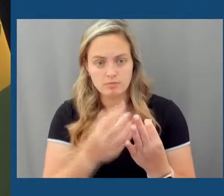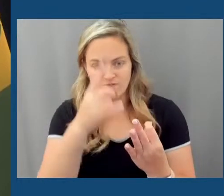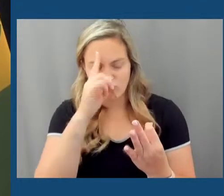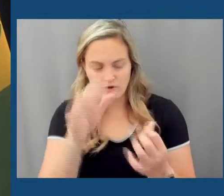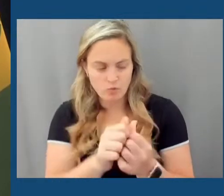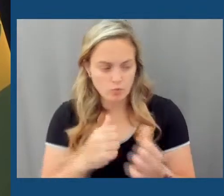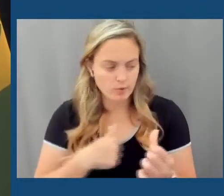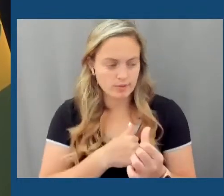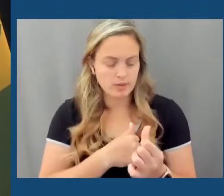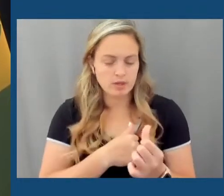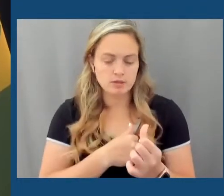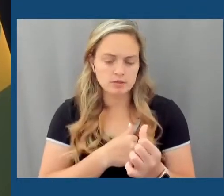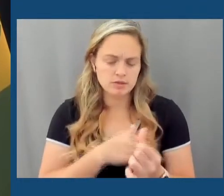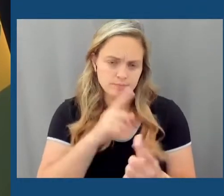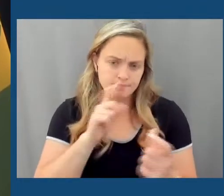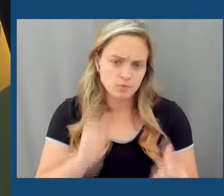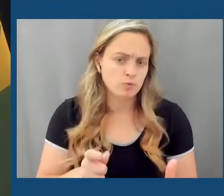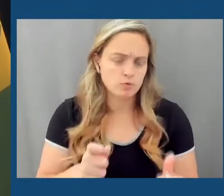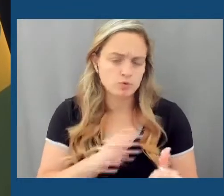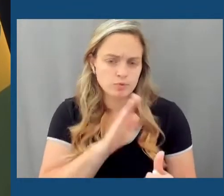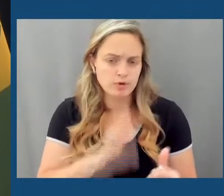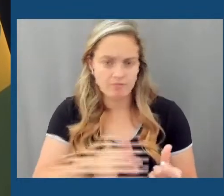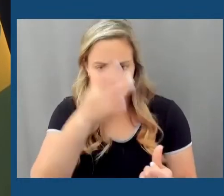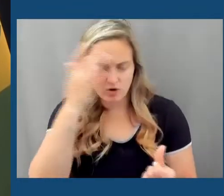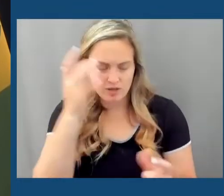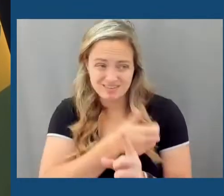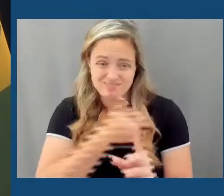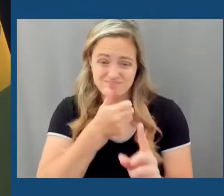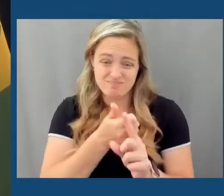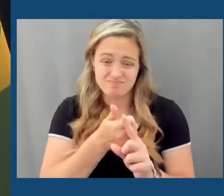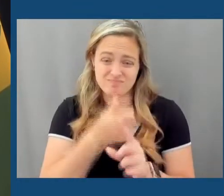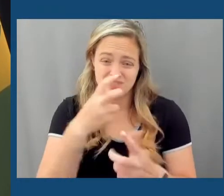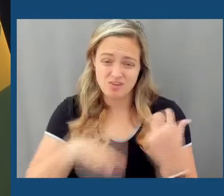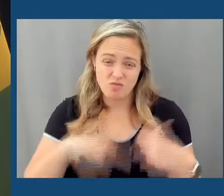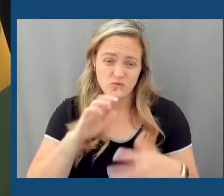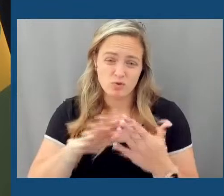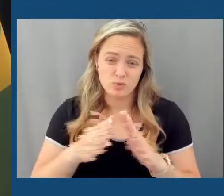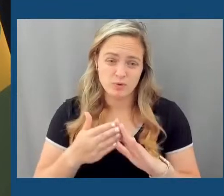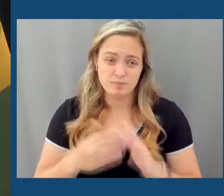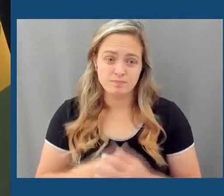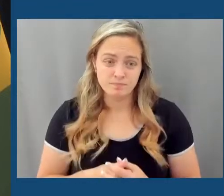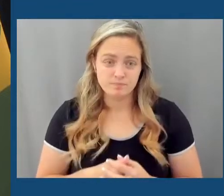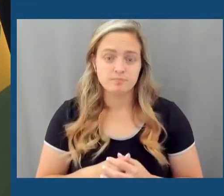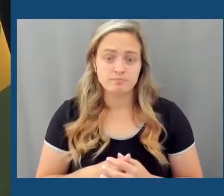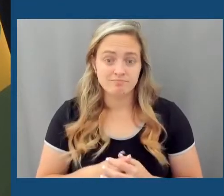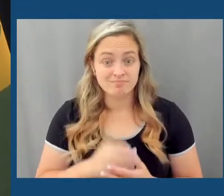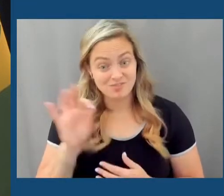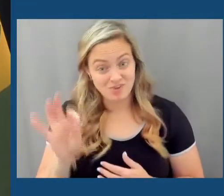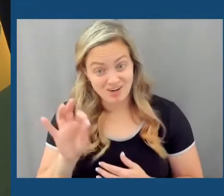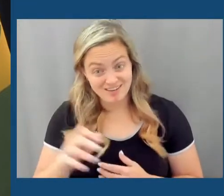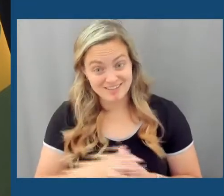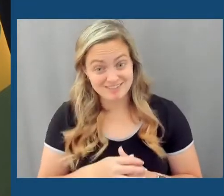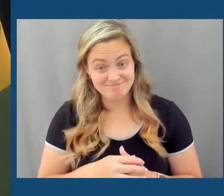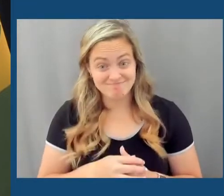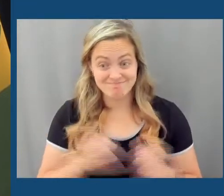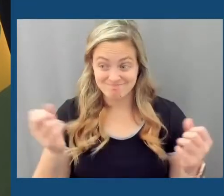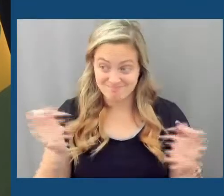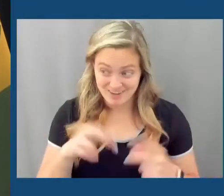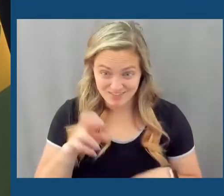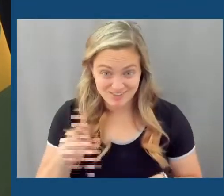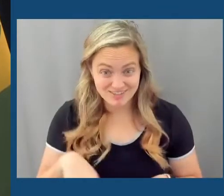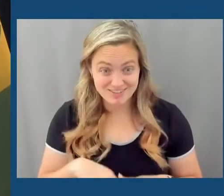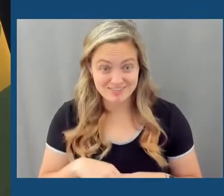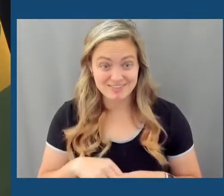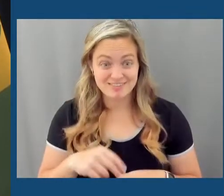His contributions will never be forgotten. So that's a hard hit for our community here. So it's Friday. I'm back in Rochester. I was